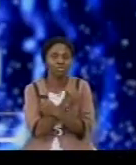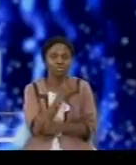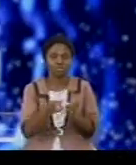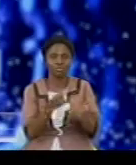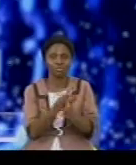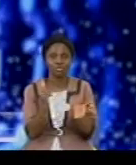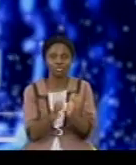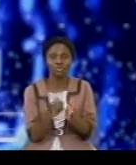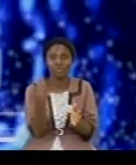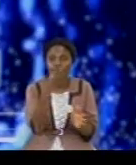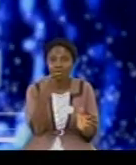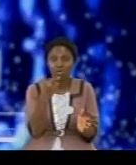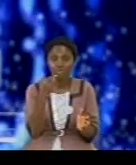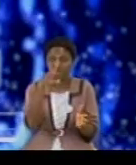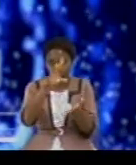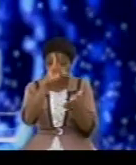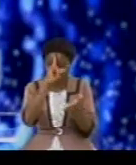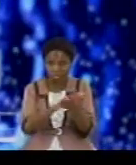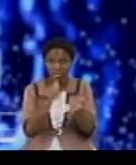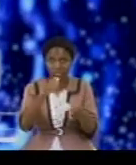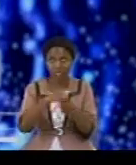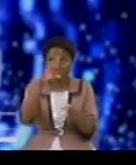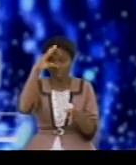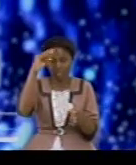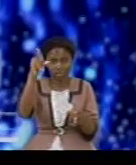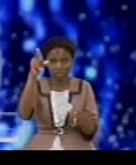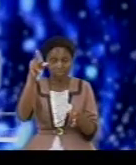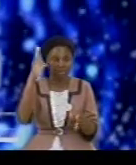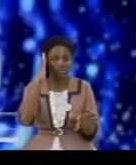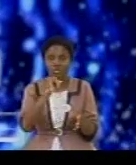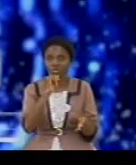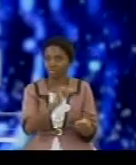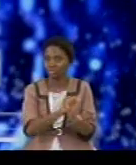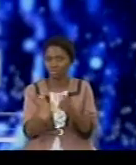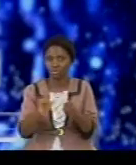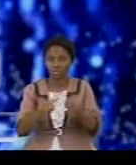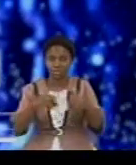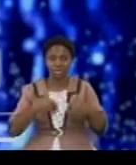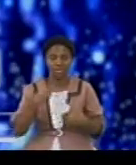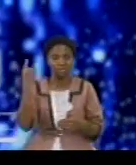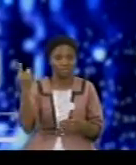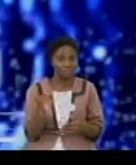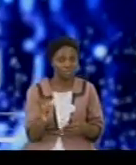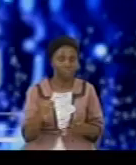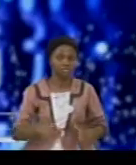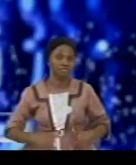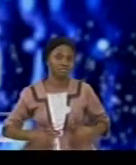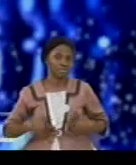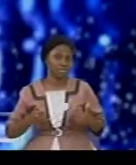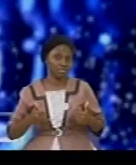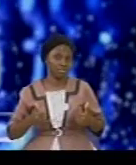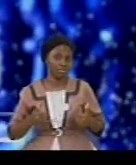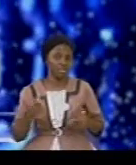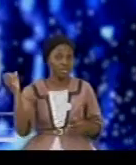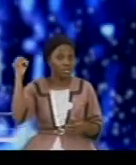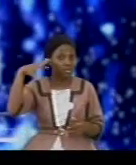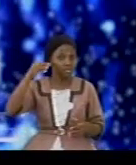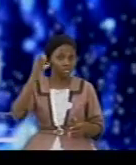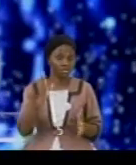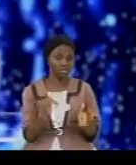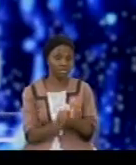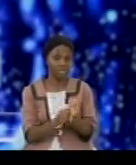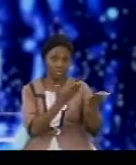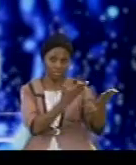everlasting life. And the grace of God that brings salvation has appeared to all men. So